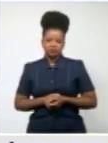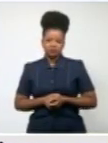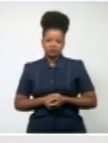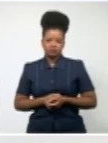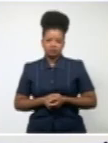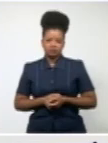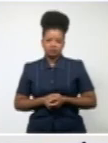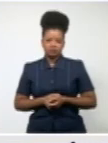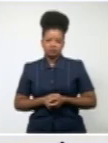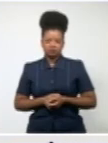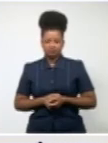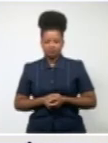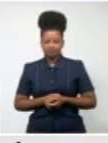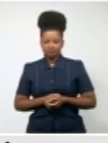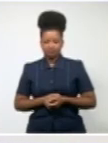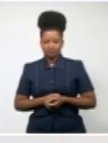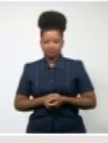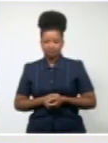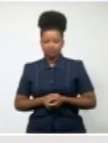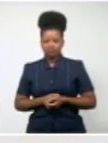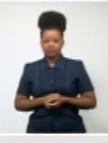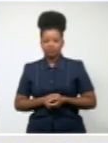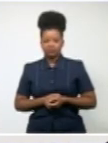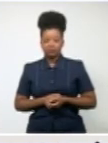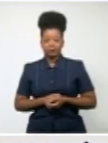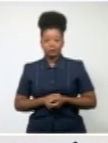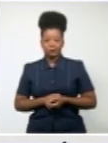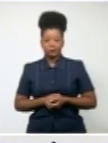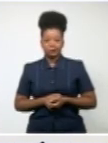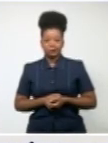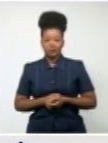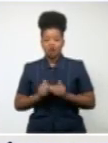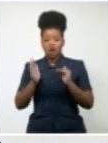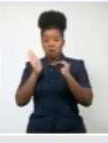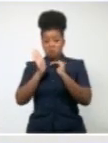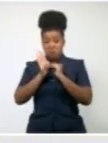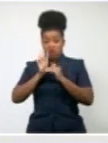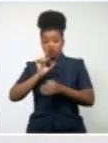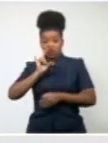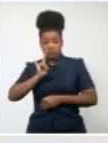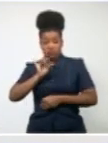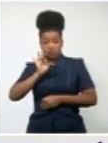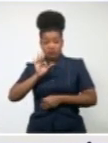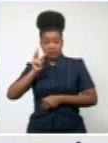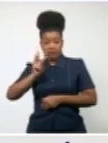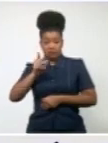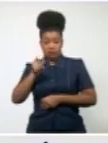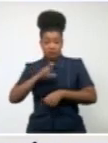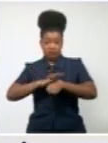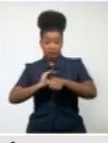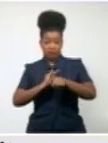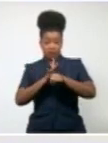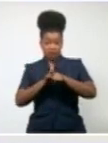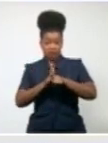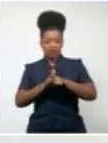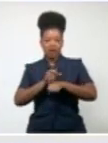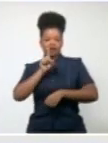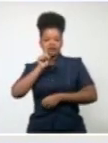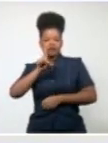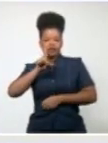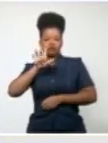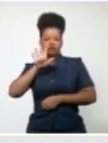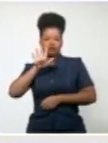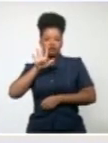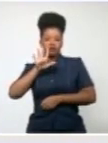Yo les decía que de los 1.983 pacientes Of diagnosticados, 165 se